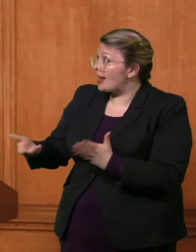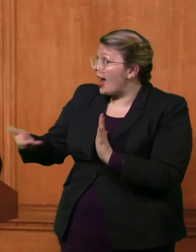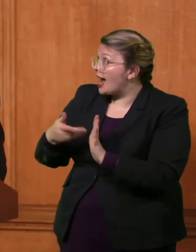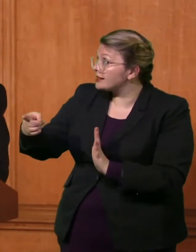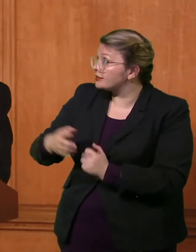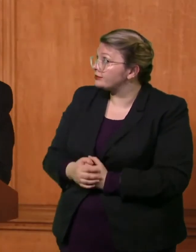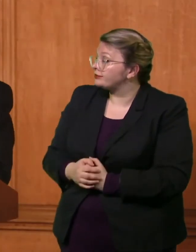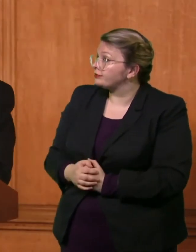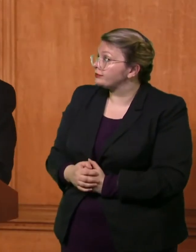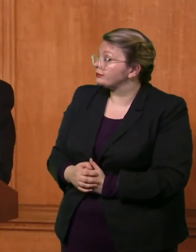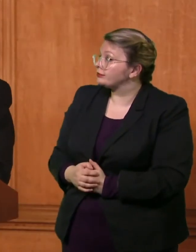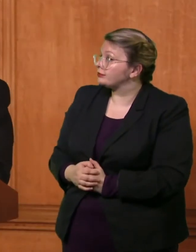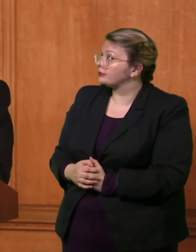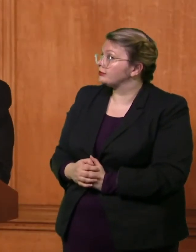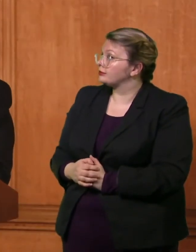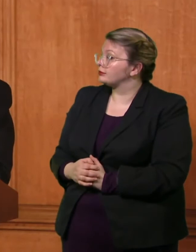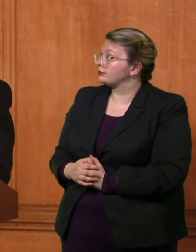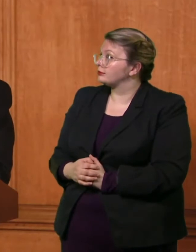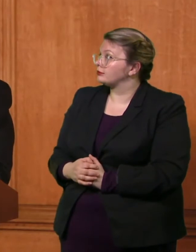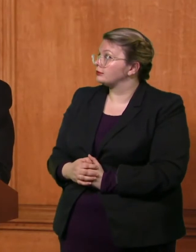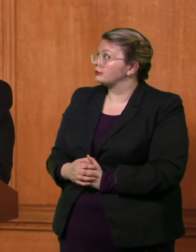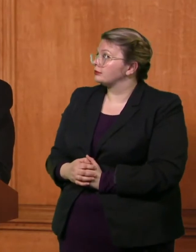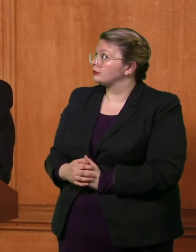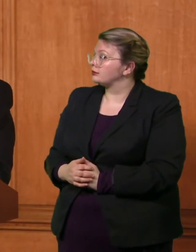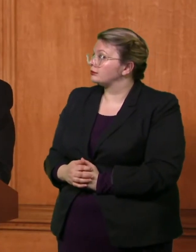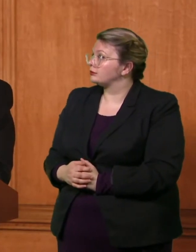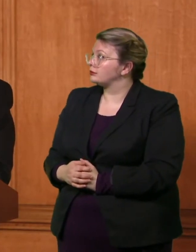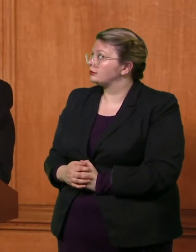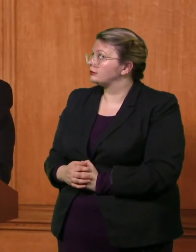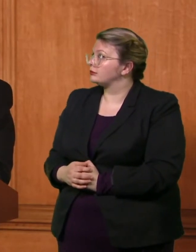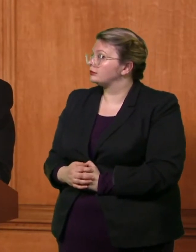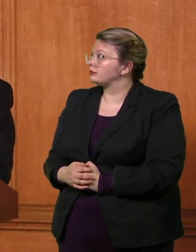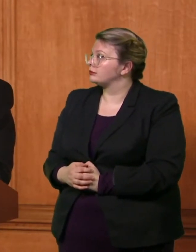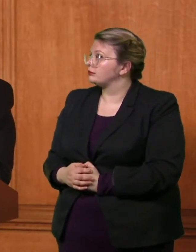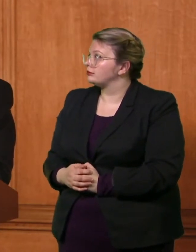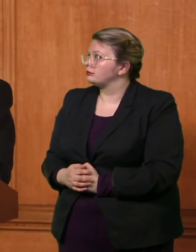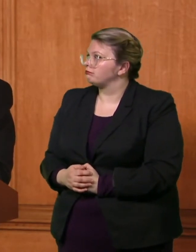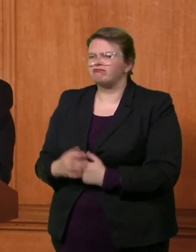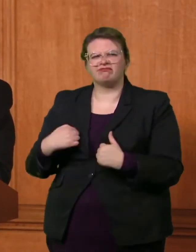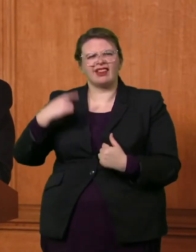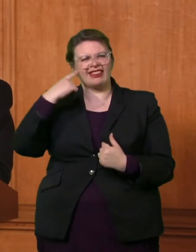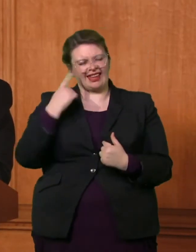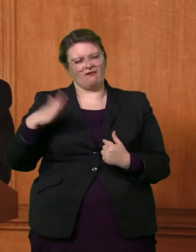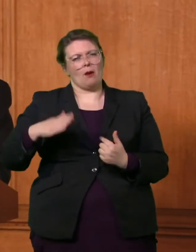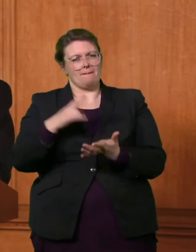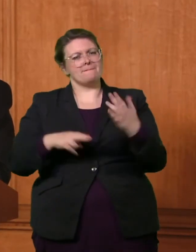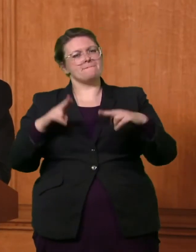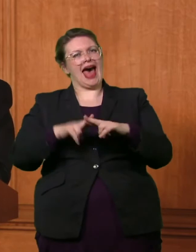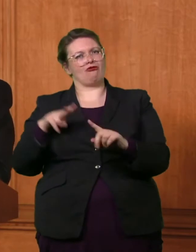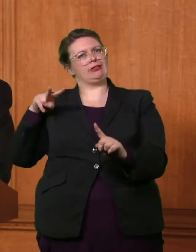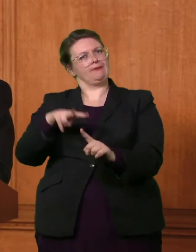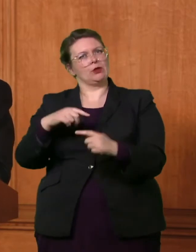My perspective on this is more parental than it is technical, and that is to say I just find it quite